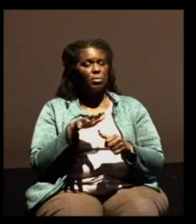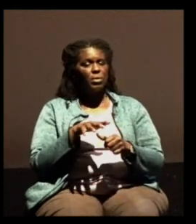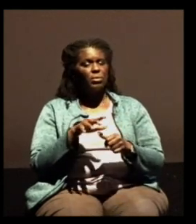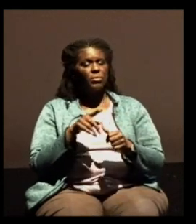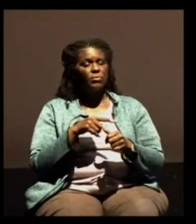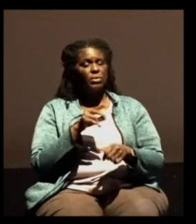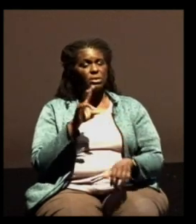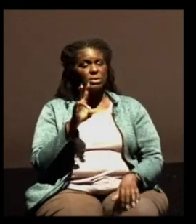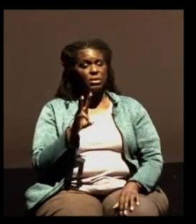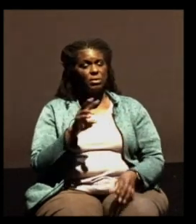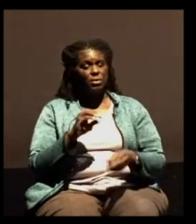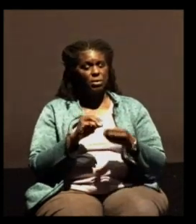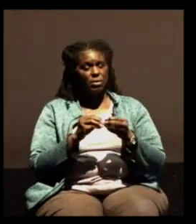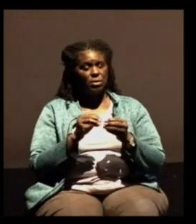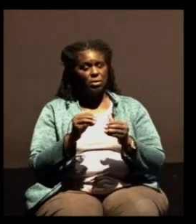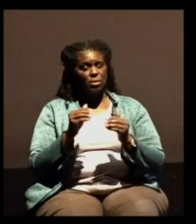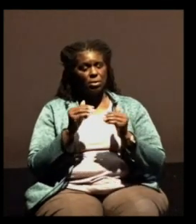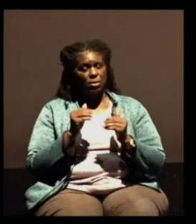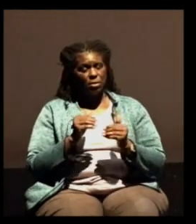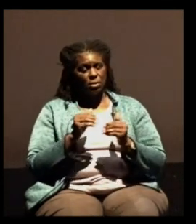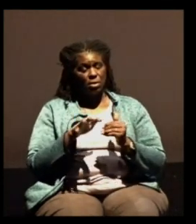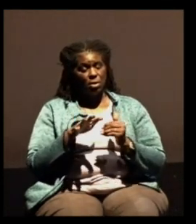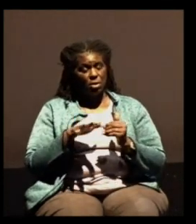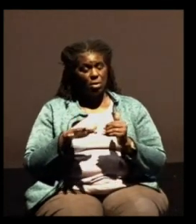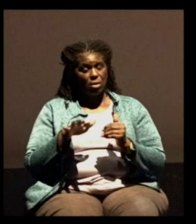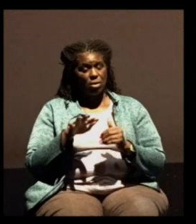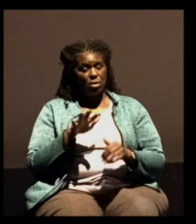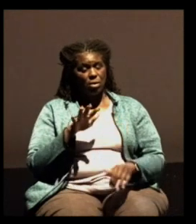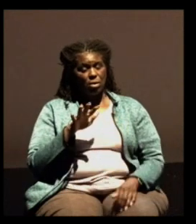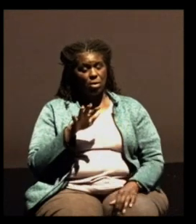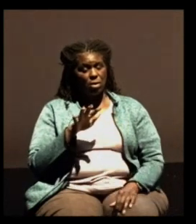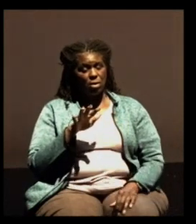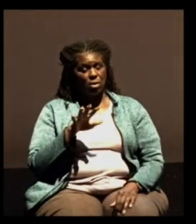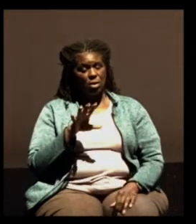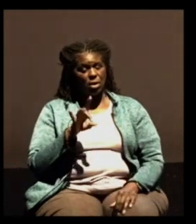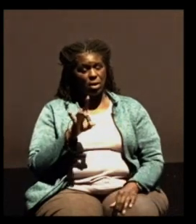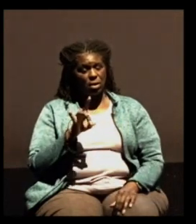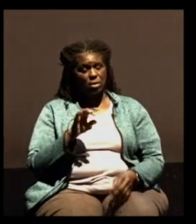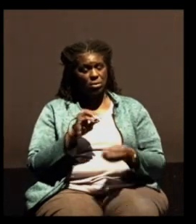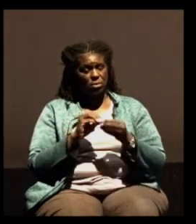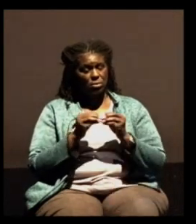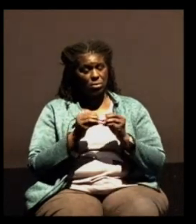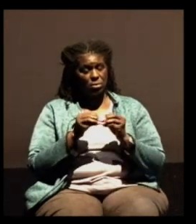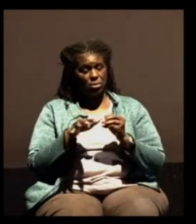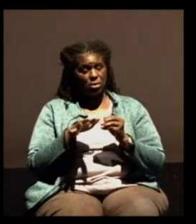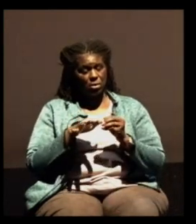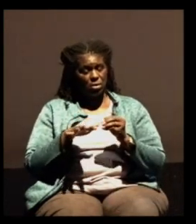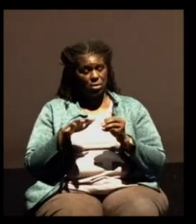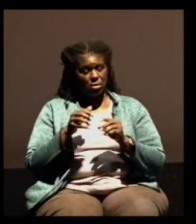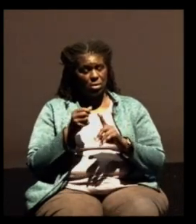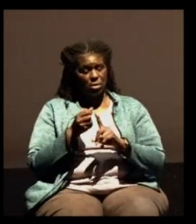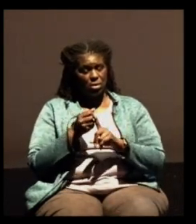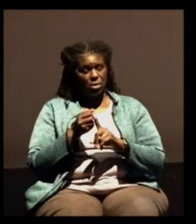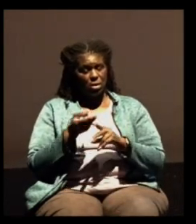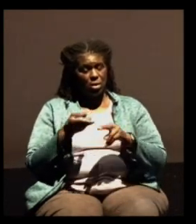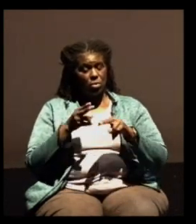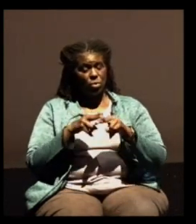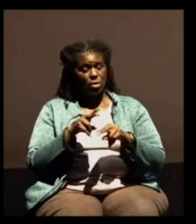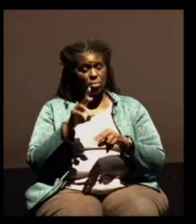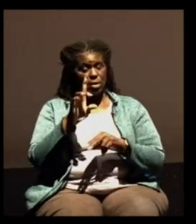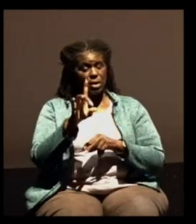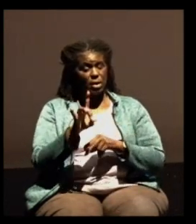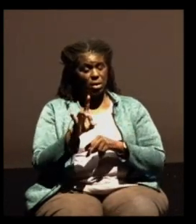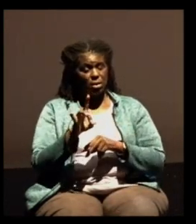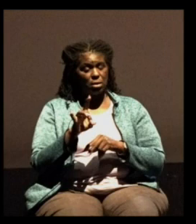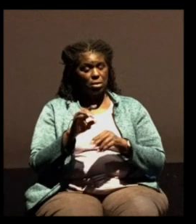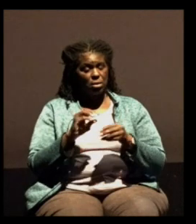digits. And the next term approximated pi to the next eight digits. So the approximation grew by eight digits for every single consecutive